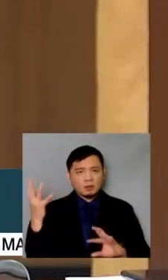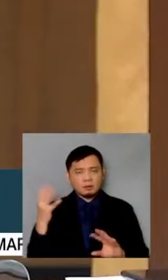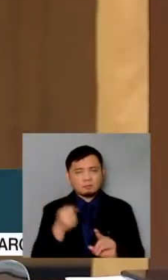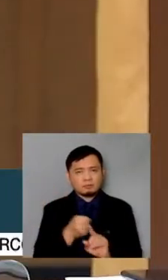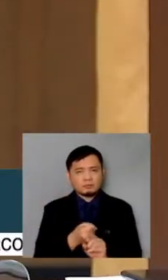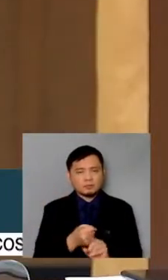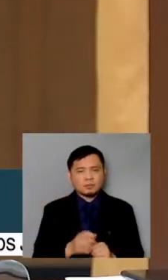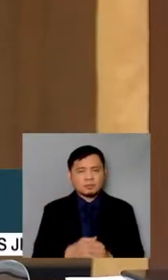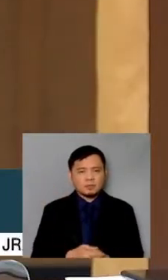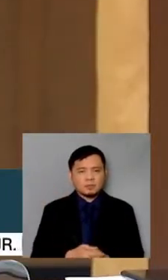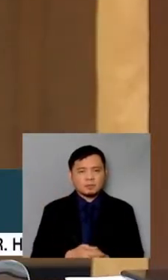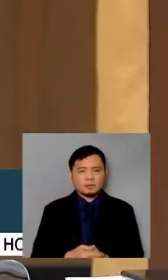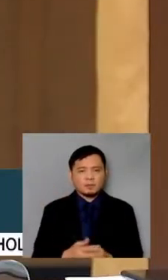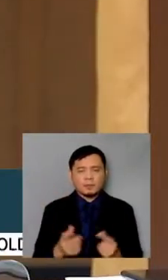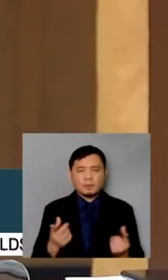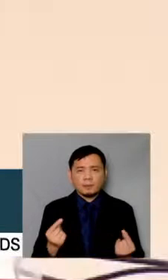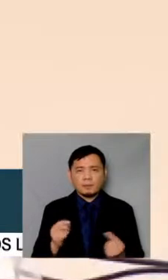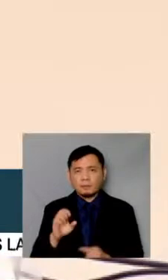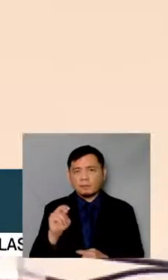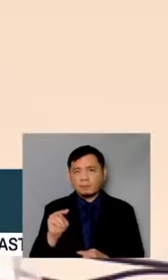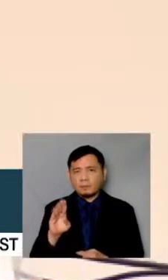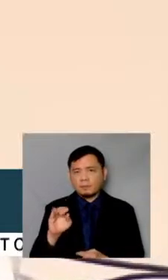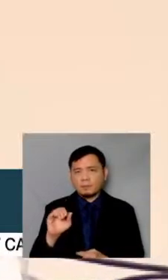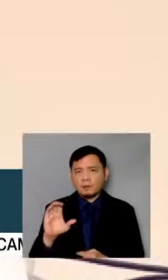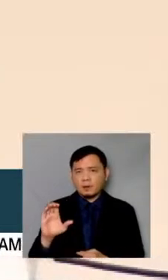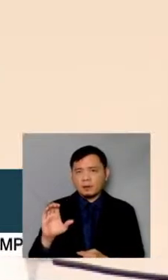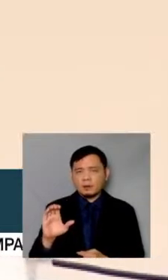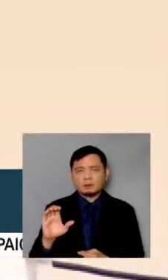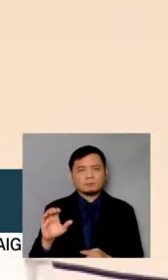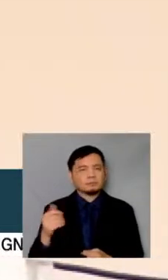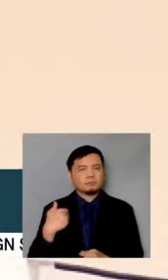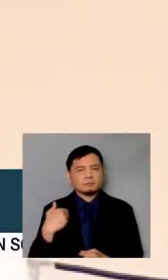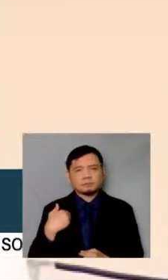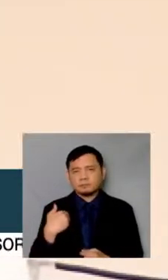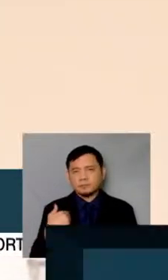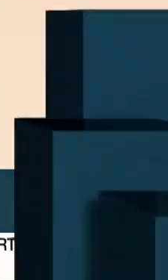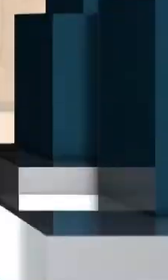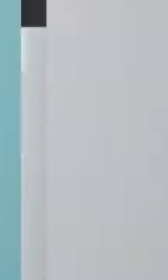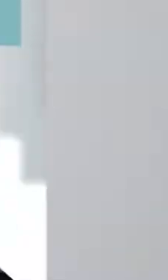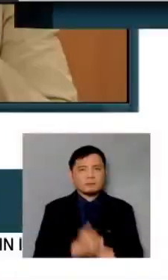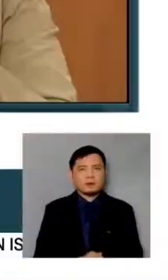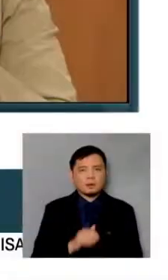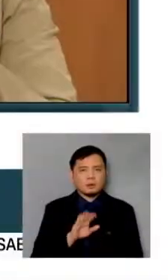Pangurangan and the Anbang have yet to act on Bulay's recommendations.